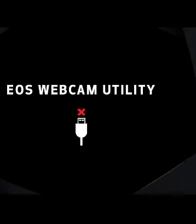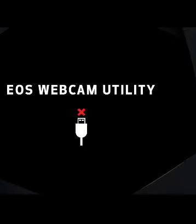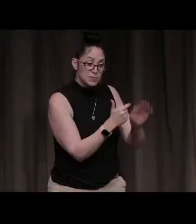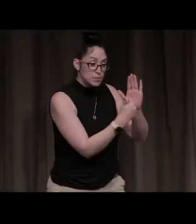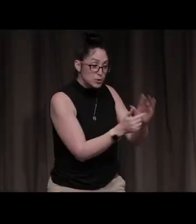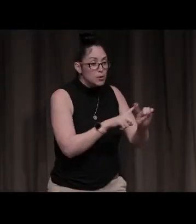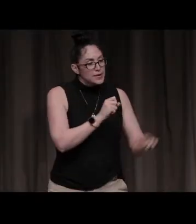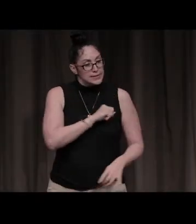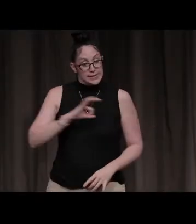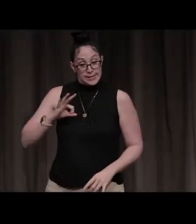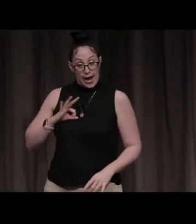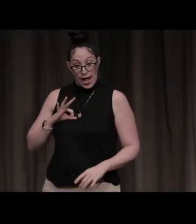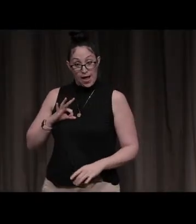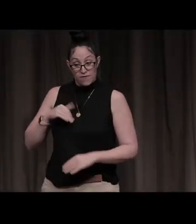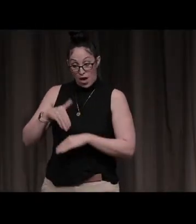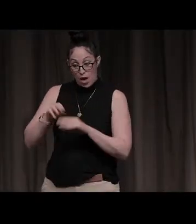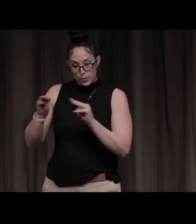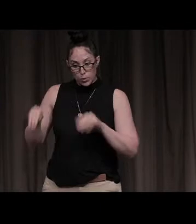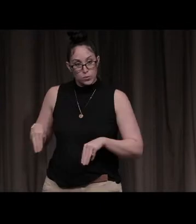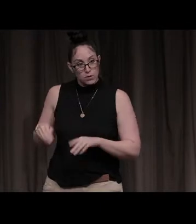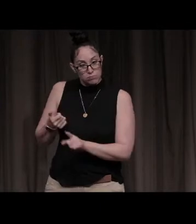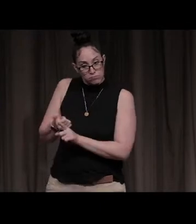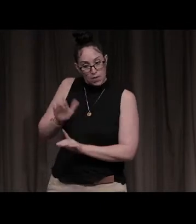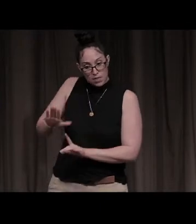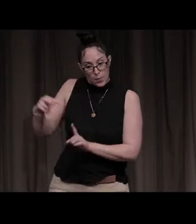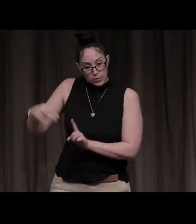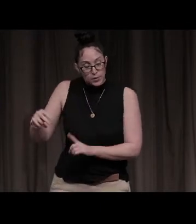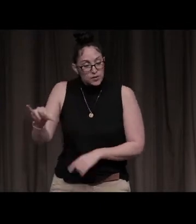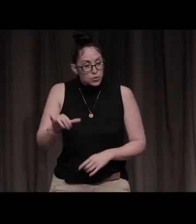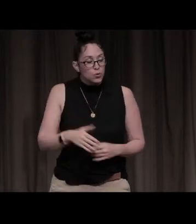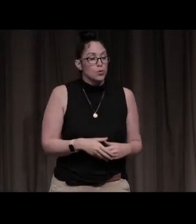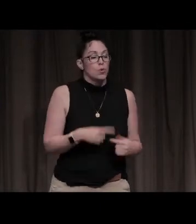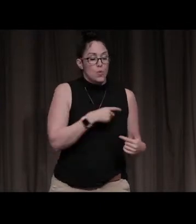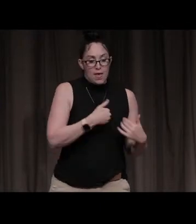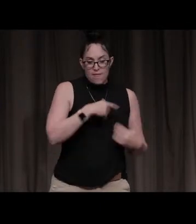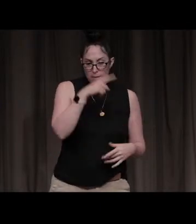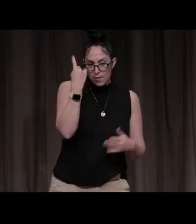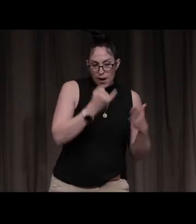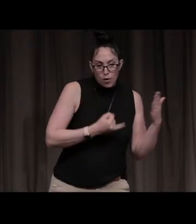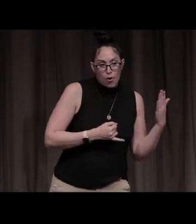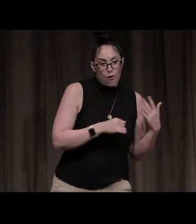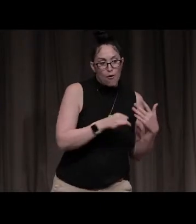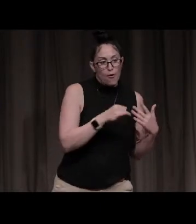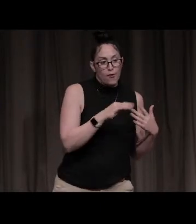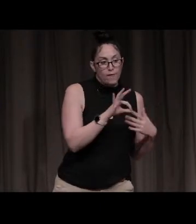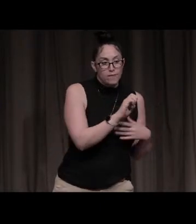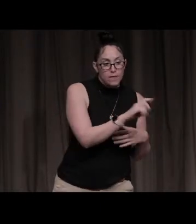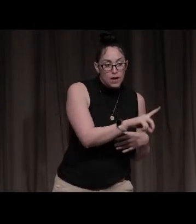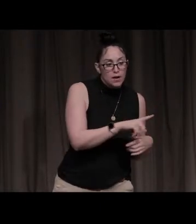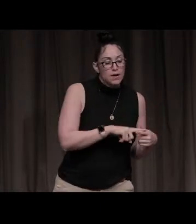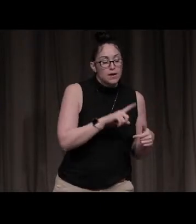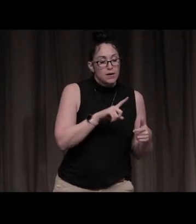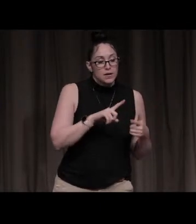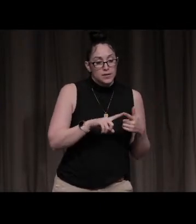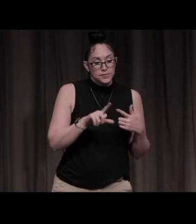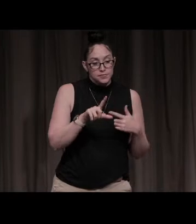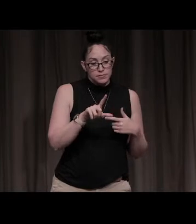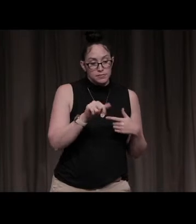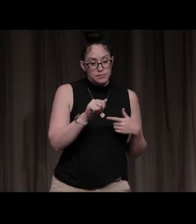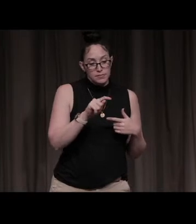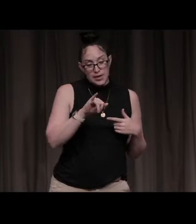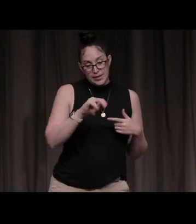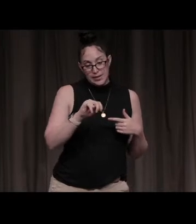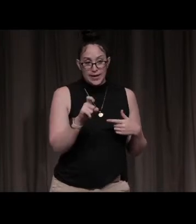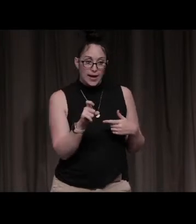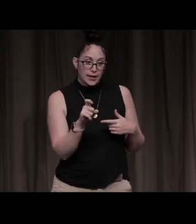Specifically, as you mentioned, we do have the Black Art Fund, we have the Latin American